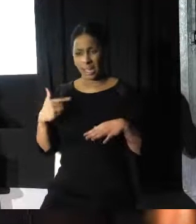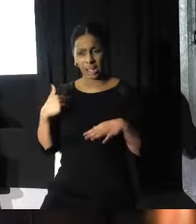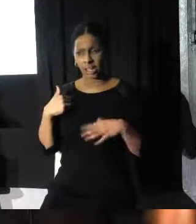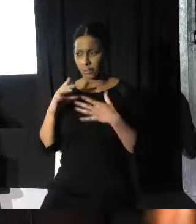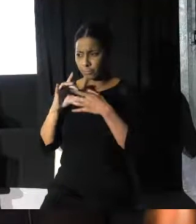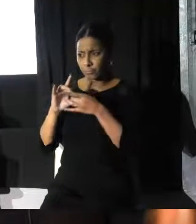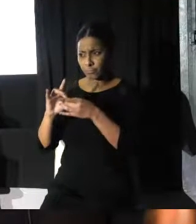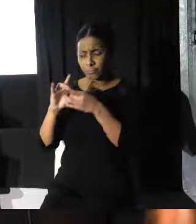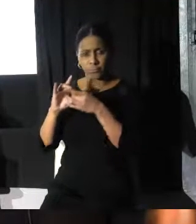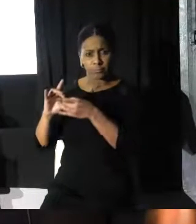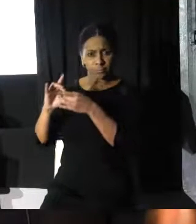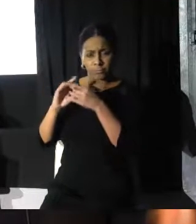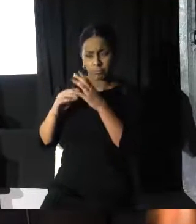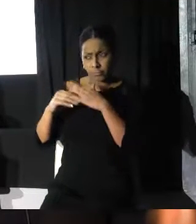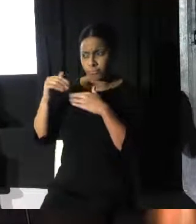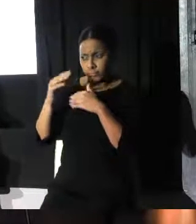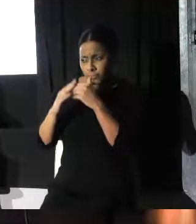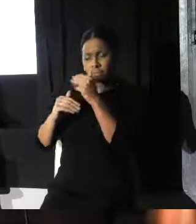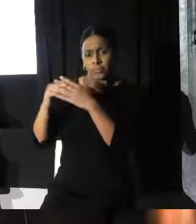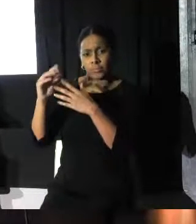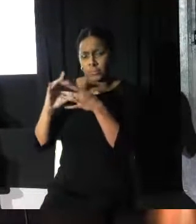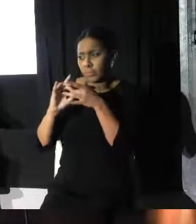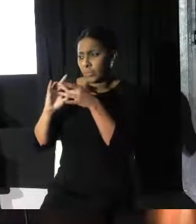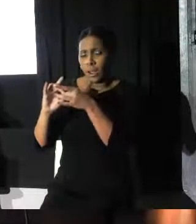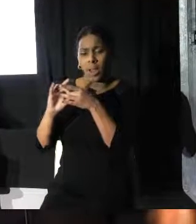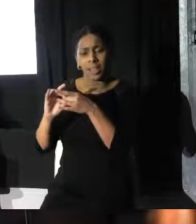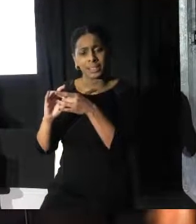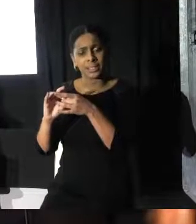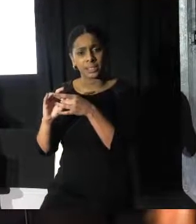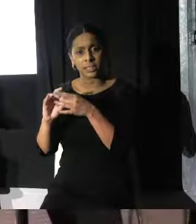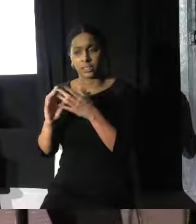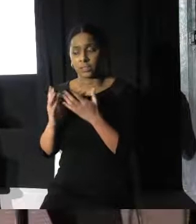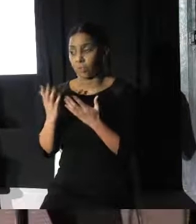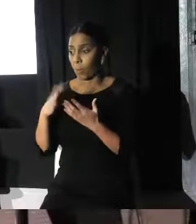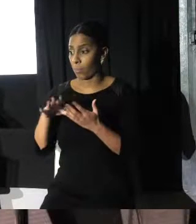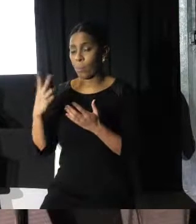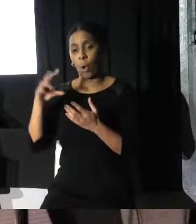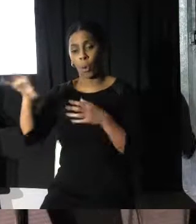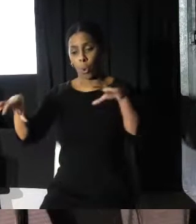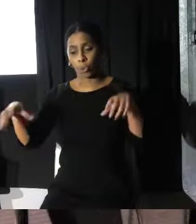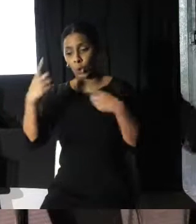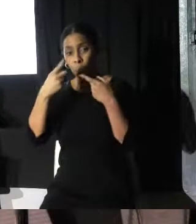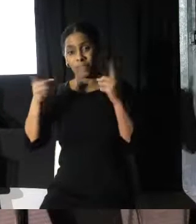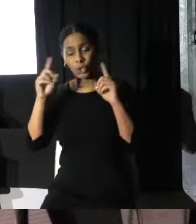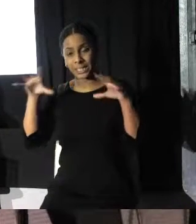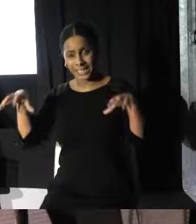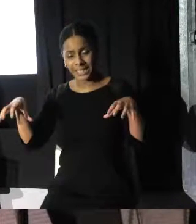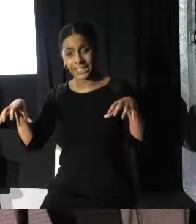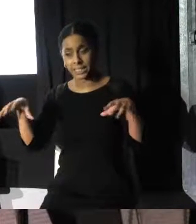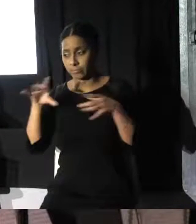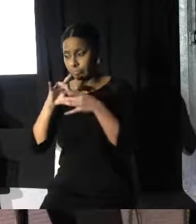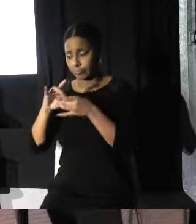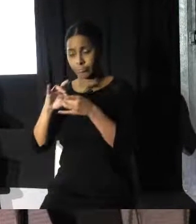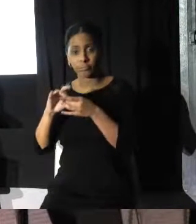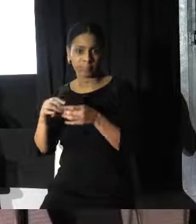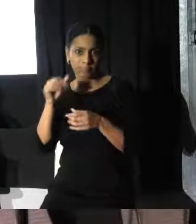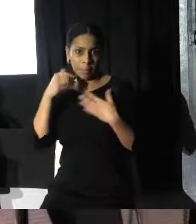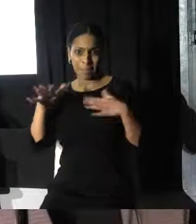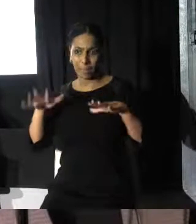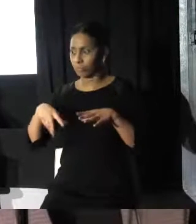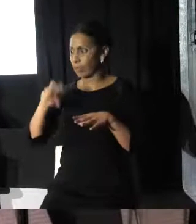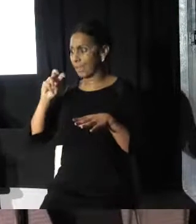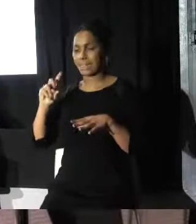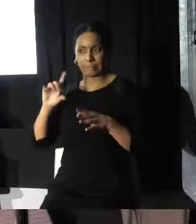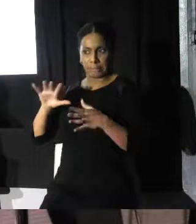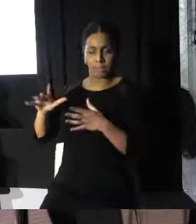the the main four Berlin-based universities, that in the context of Brexit has been such a